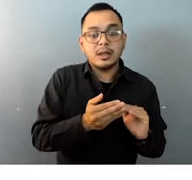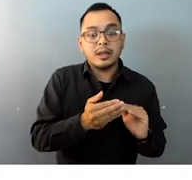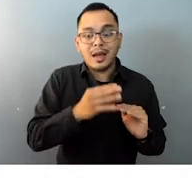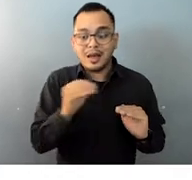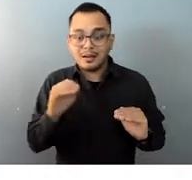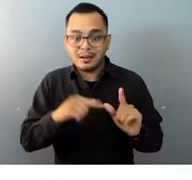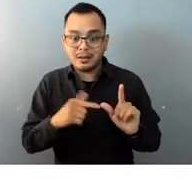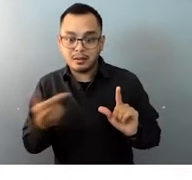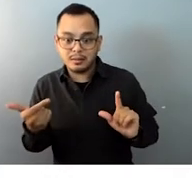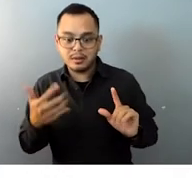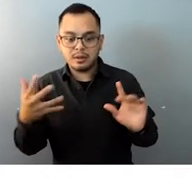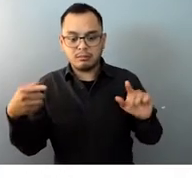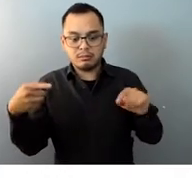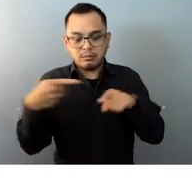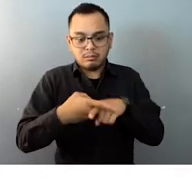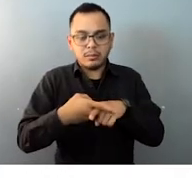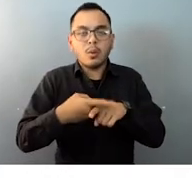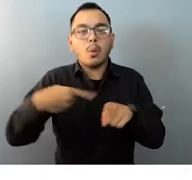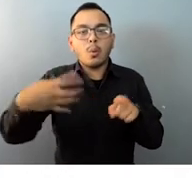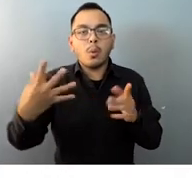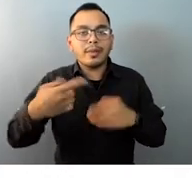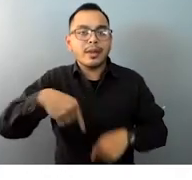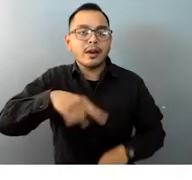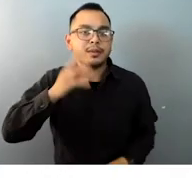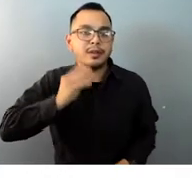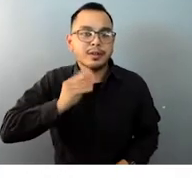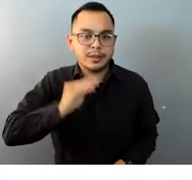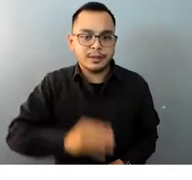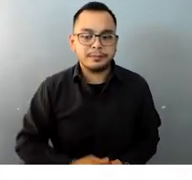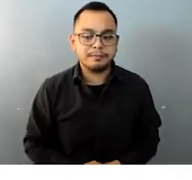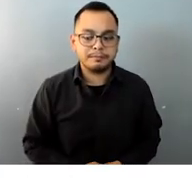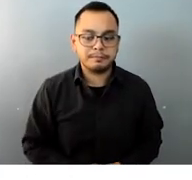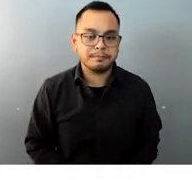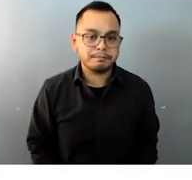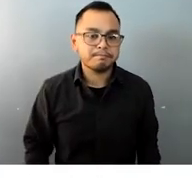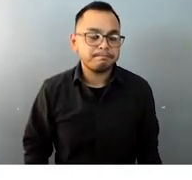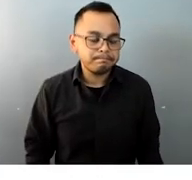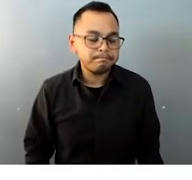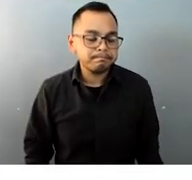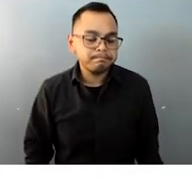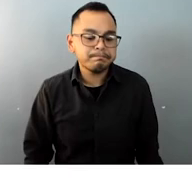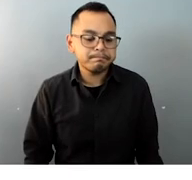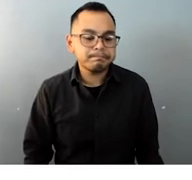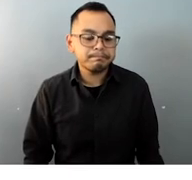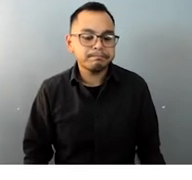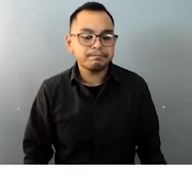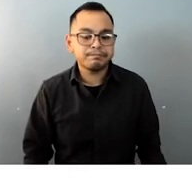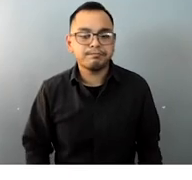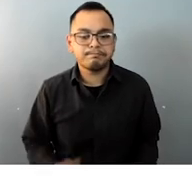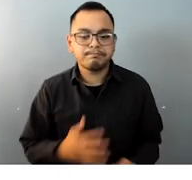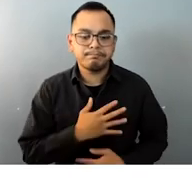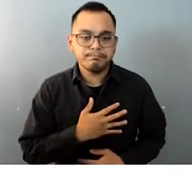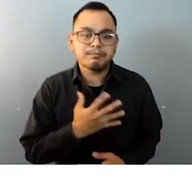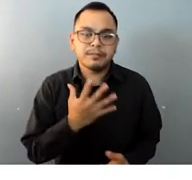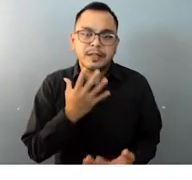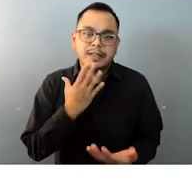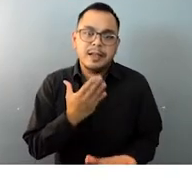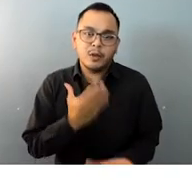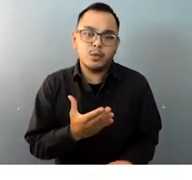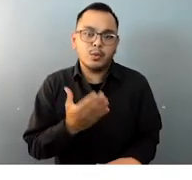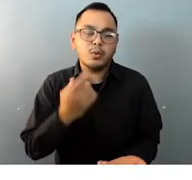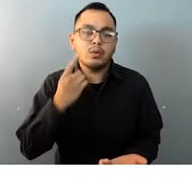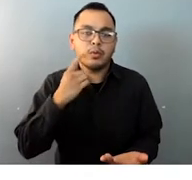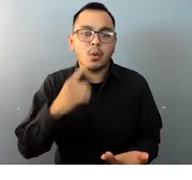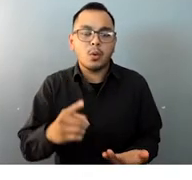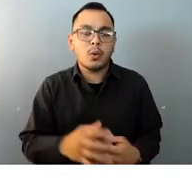community in the API community are going through. Song, I want to both acknowledge